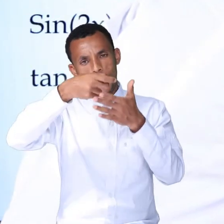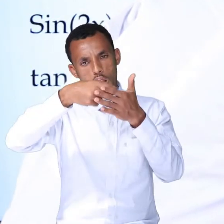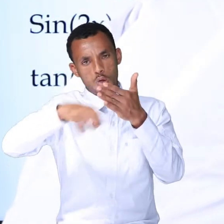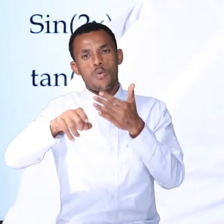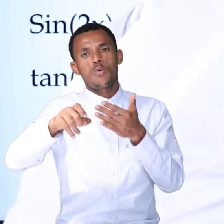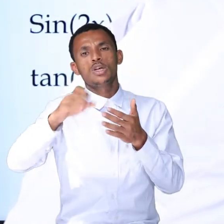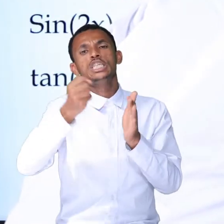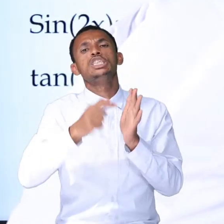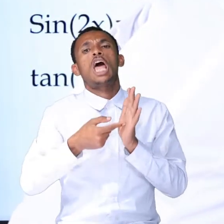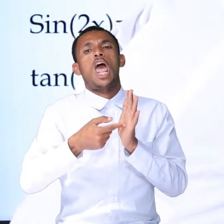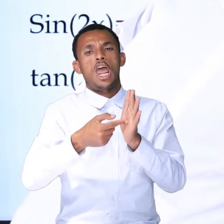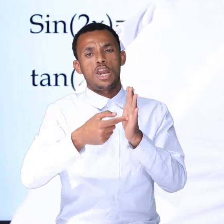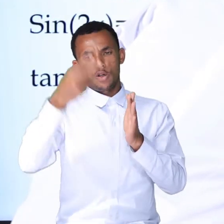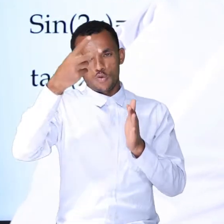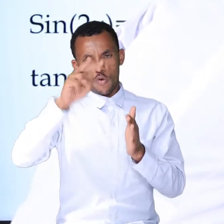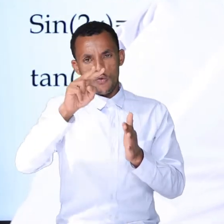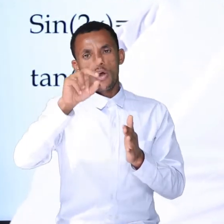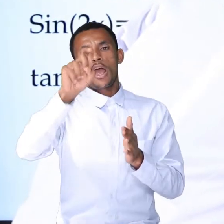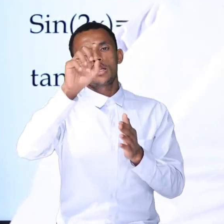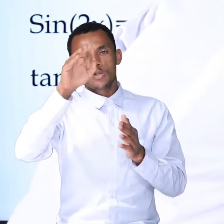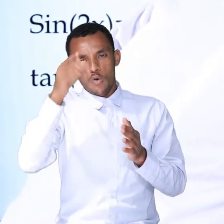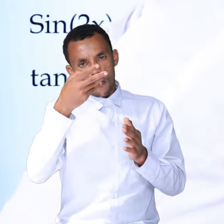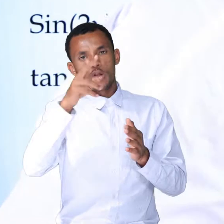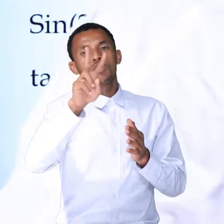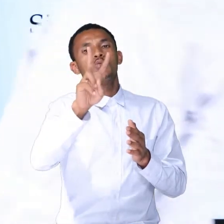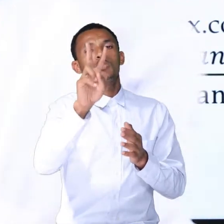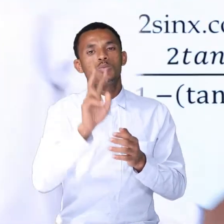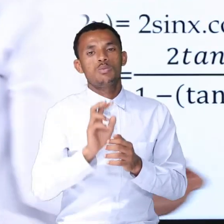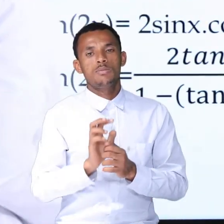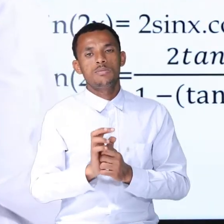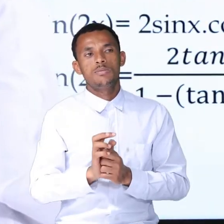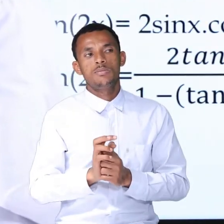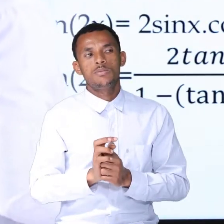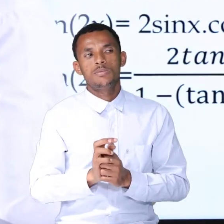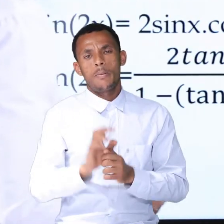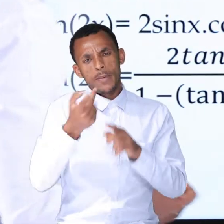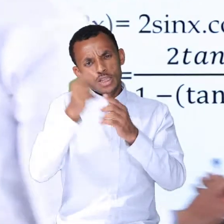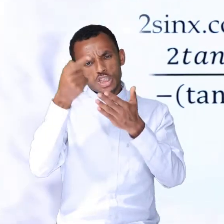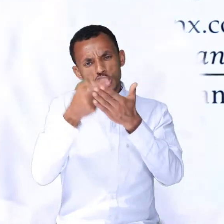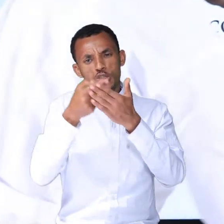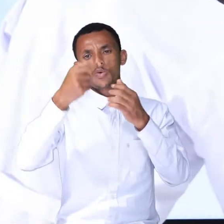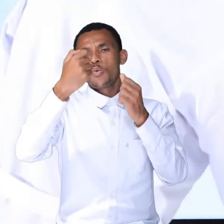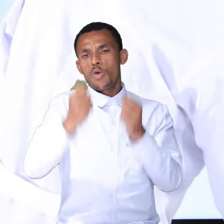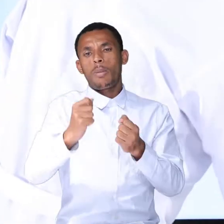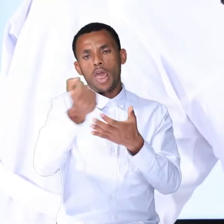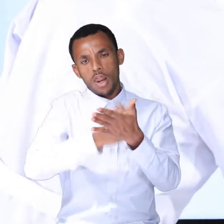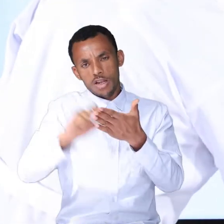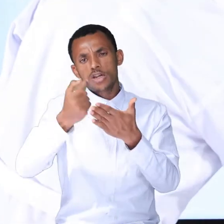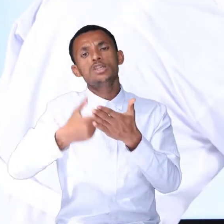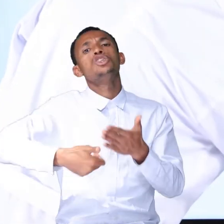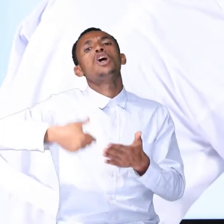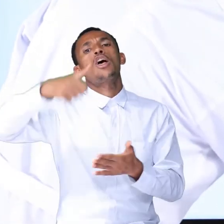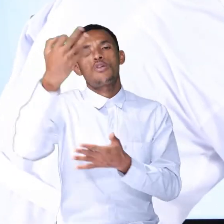be sine square of x over 2 it will be. But this could be written also in the other